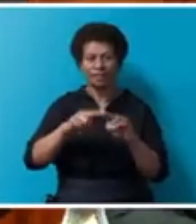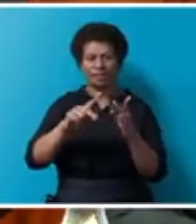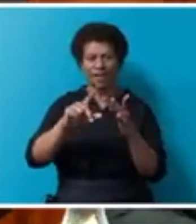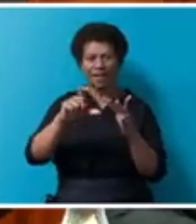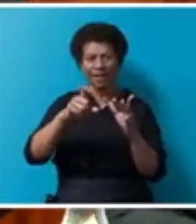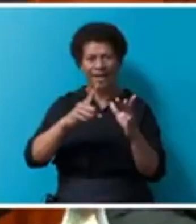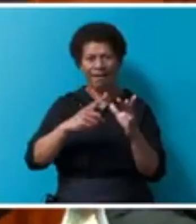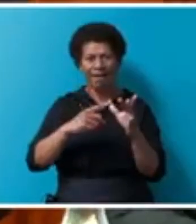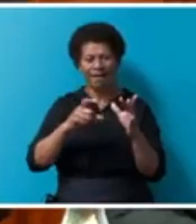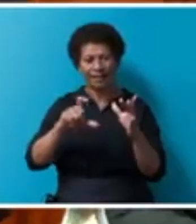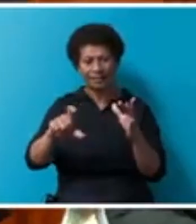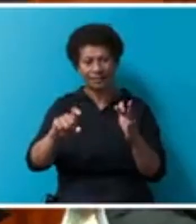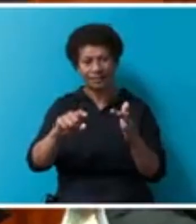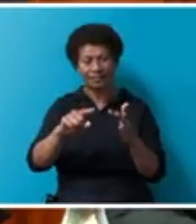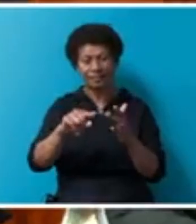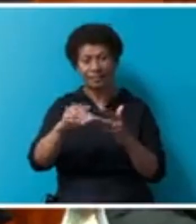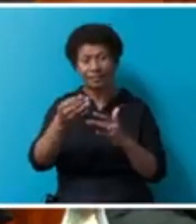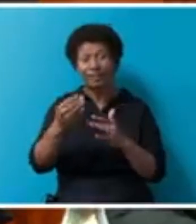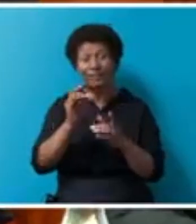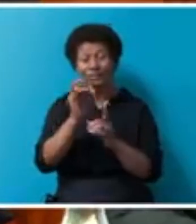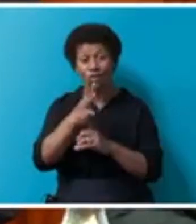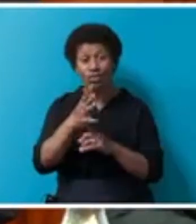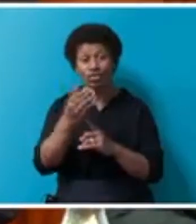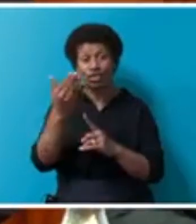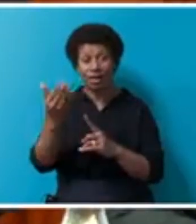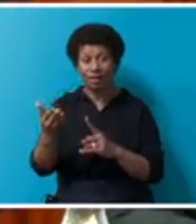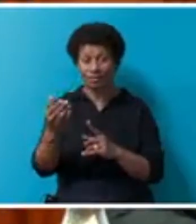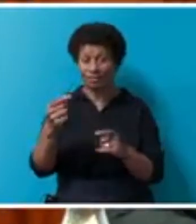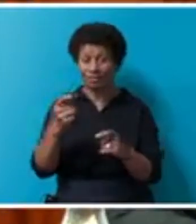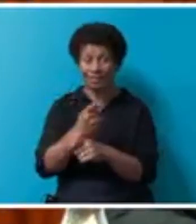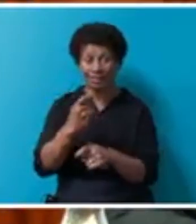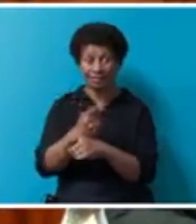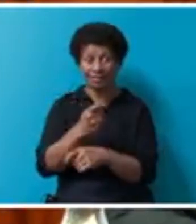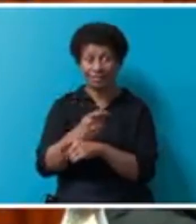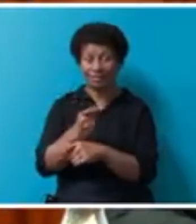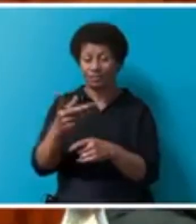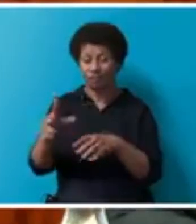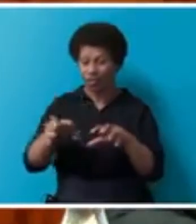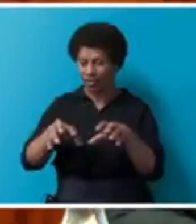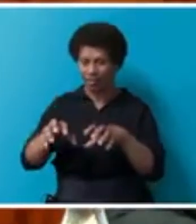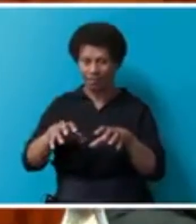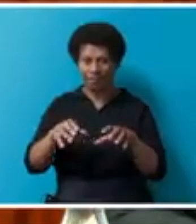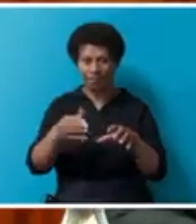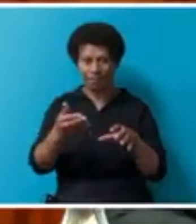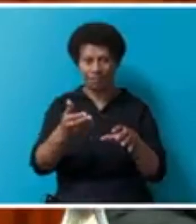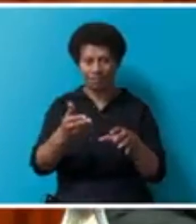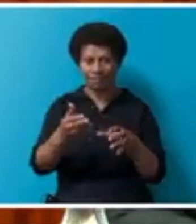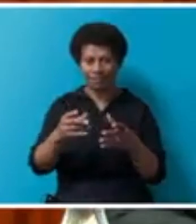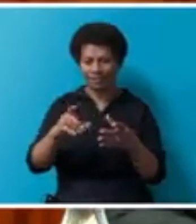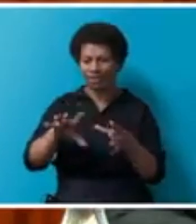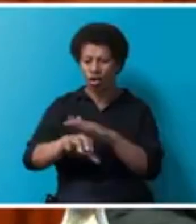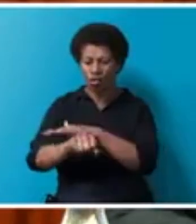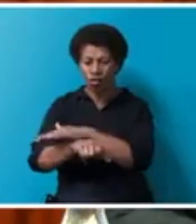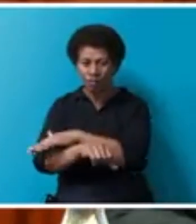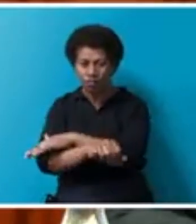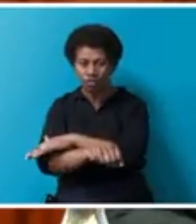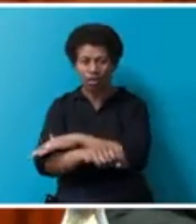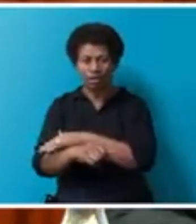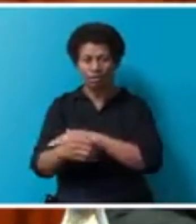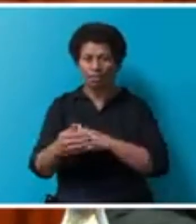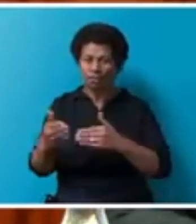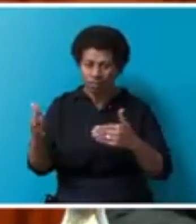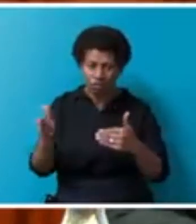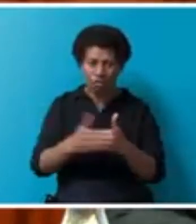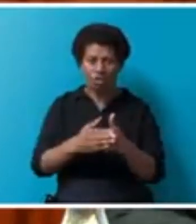month. A special task force was created to clear backlogs and prioritize active cases. The Corruption Prevention Department was closed